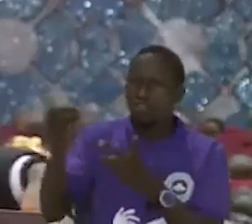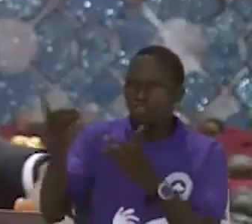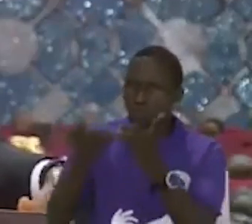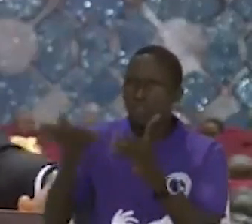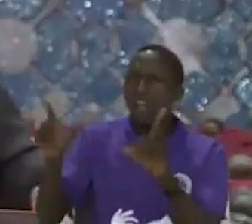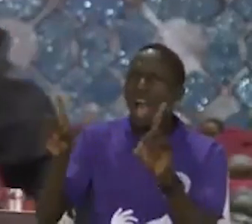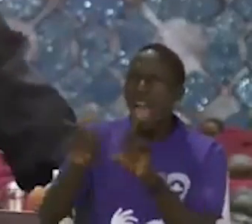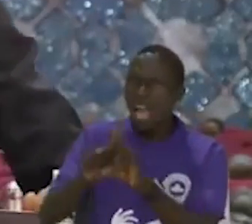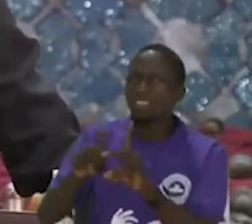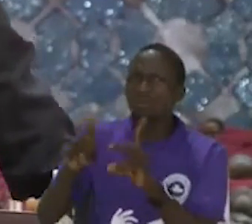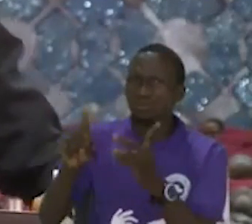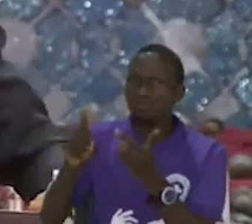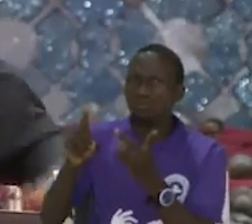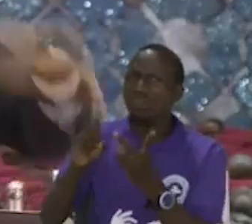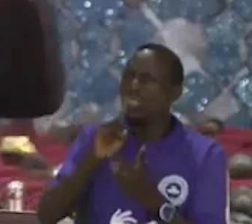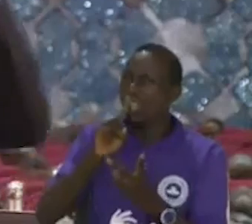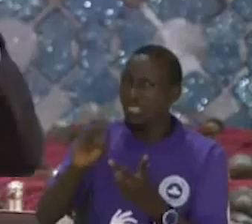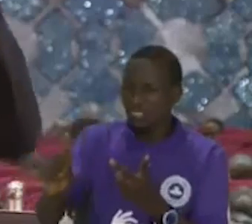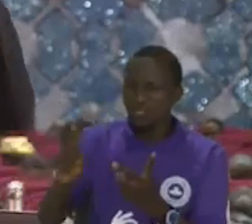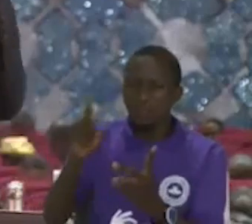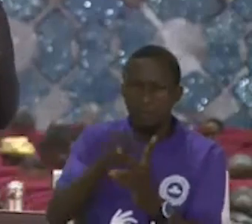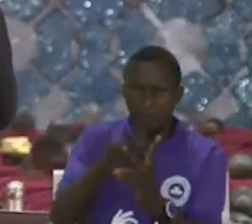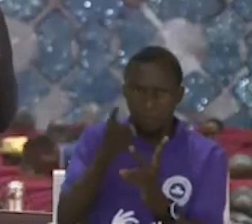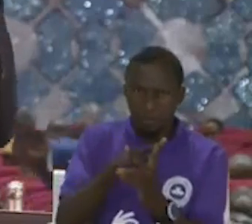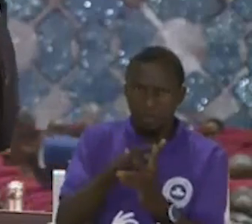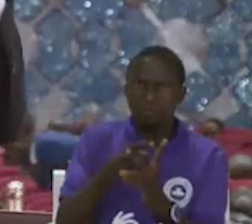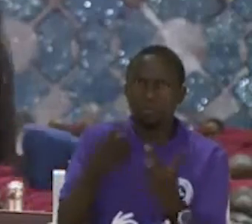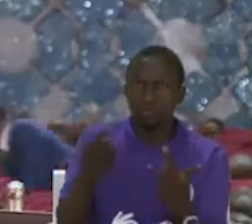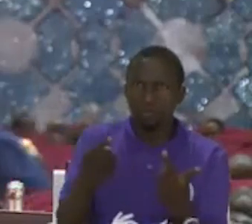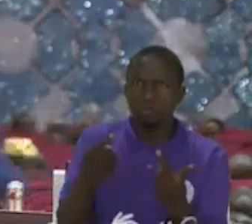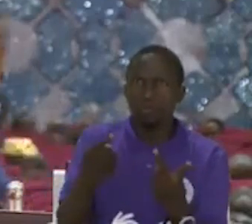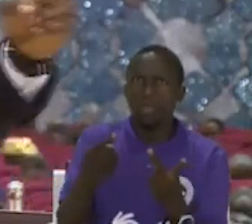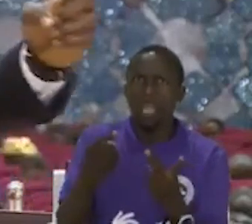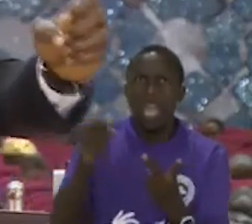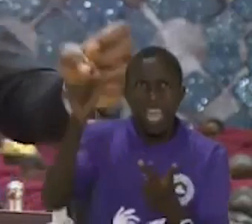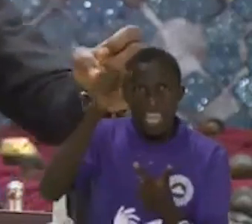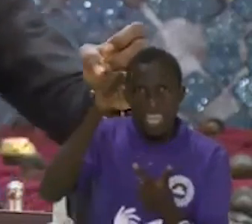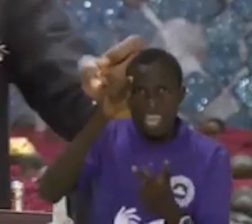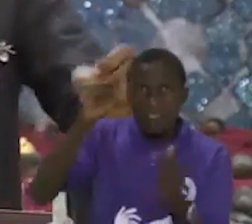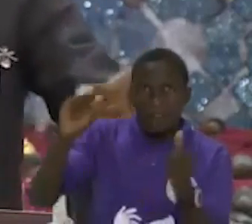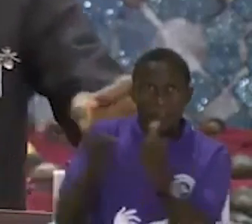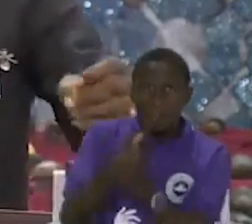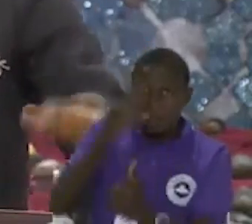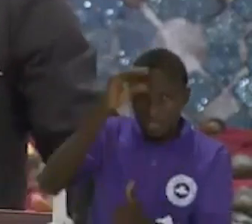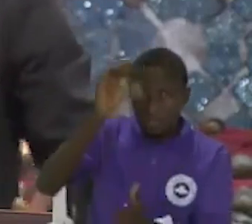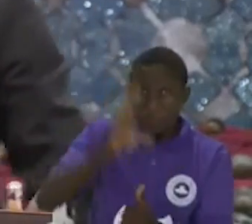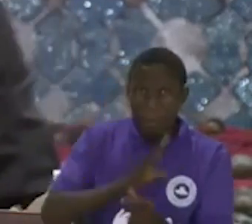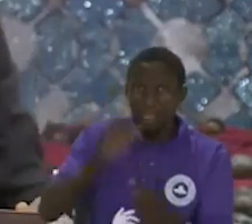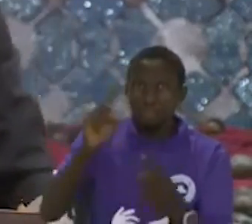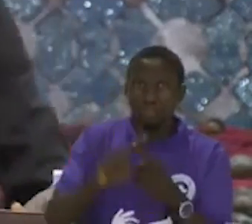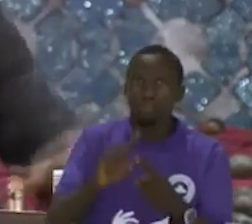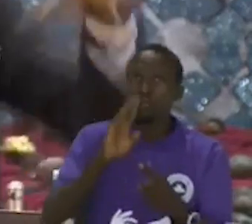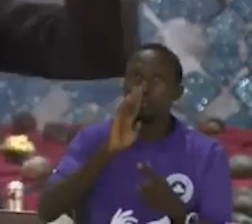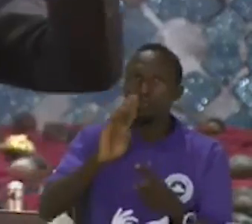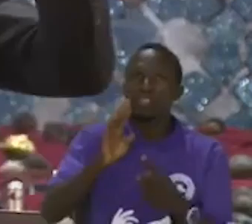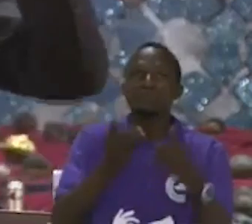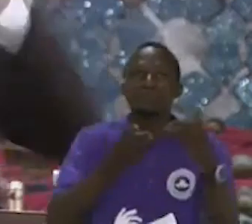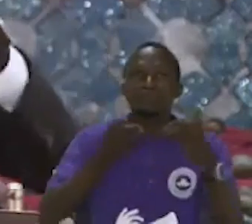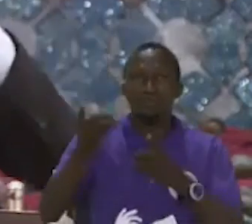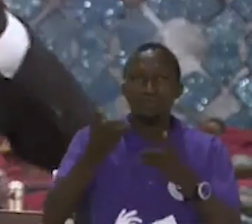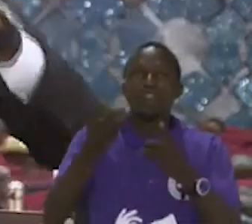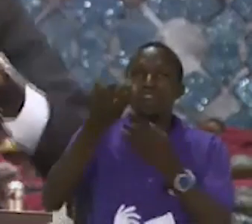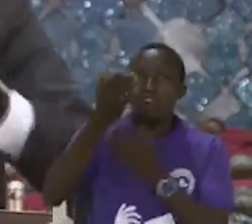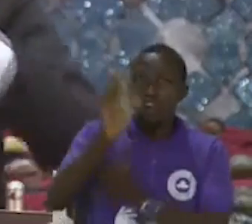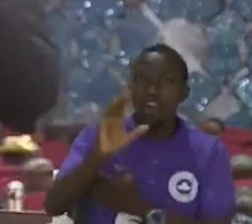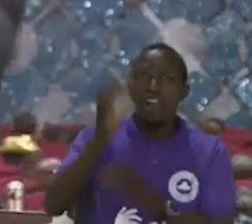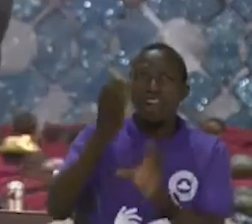is dominion as a position? On earth, Adam was the first man to come into this particular position of dominion. God created